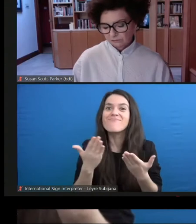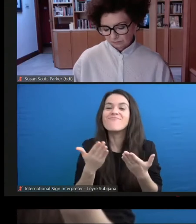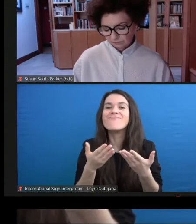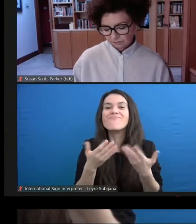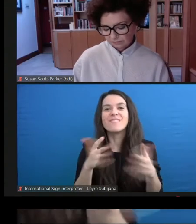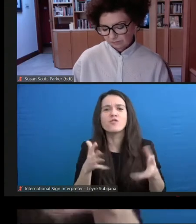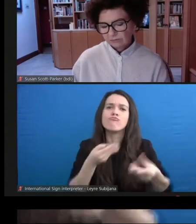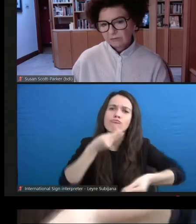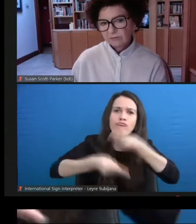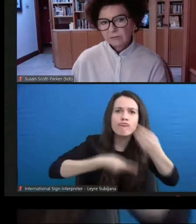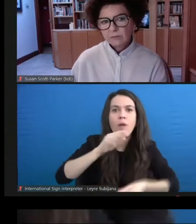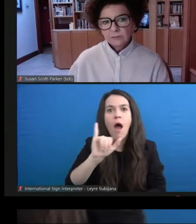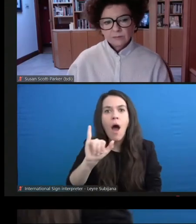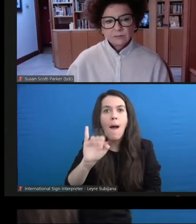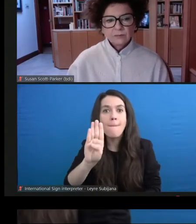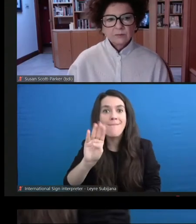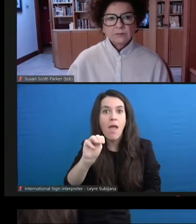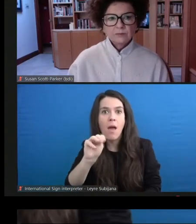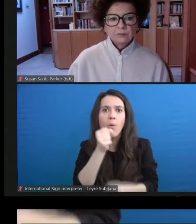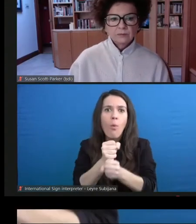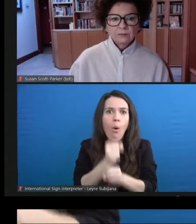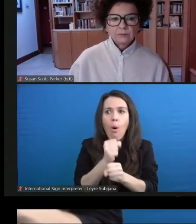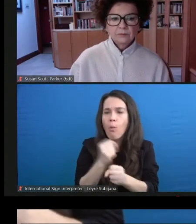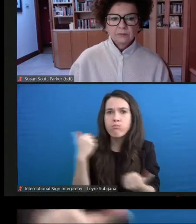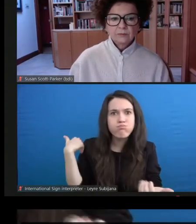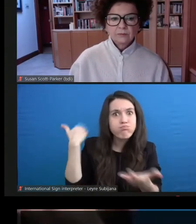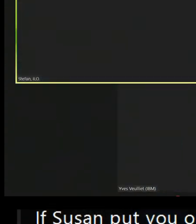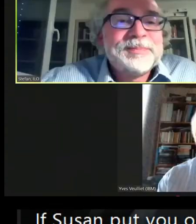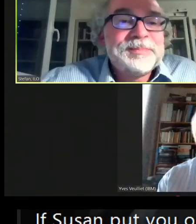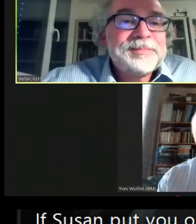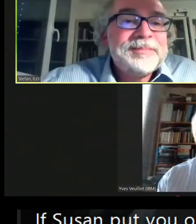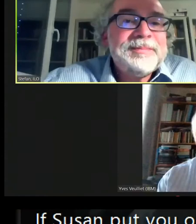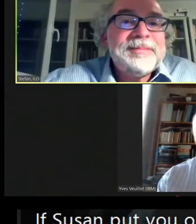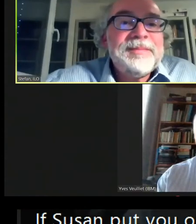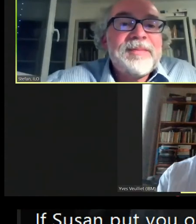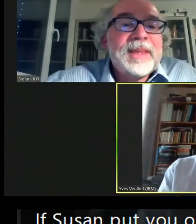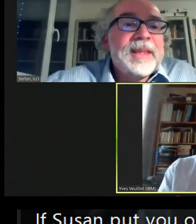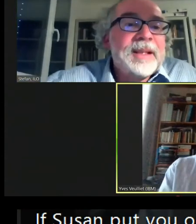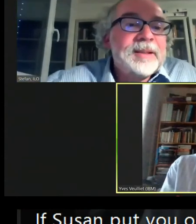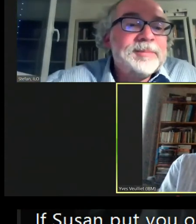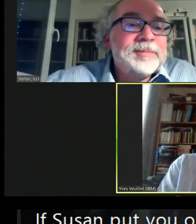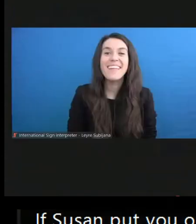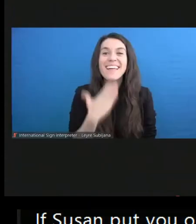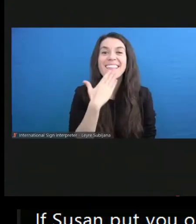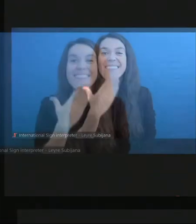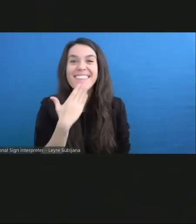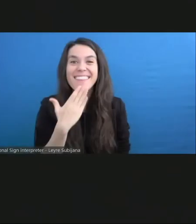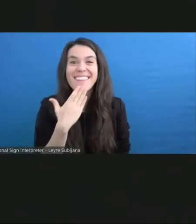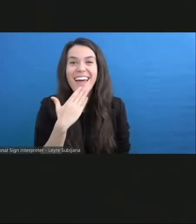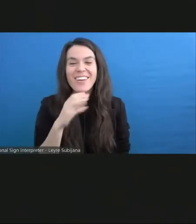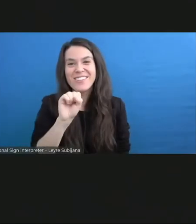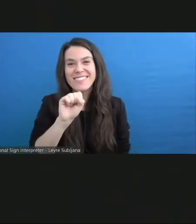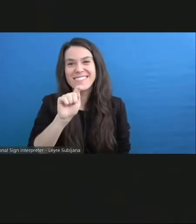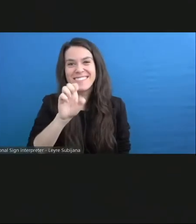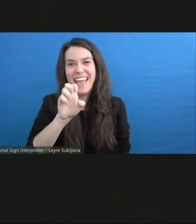IBM has been doing. So without further ado, over to you. Thank you, Stefan. You know how much I love to be